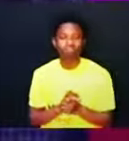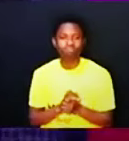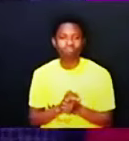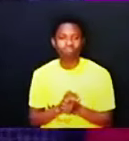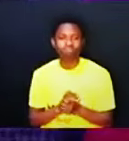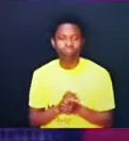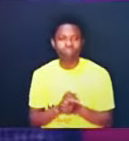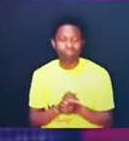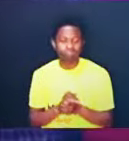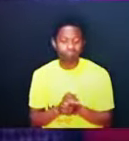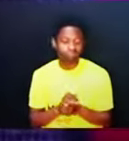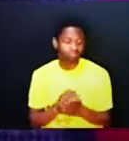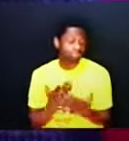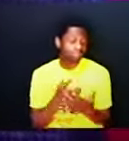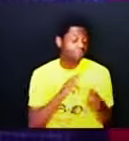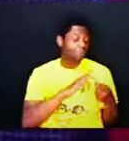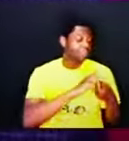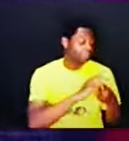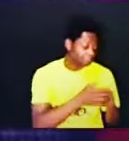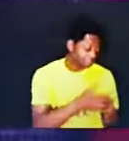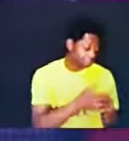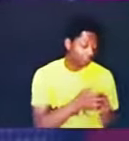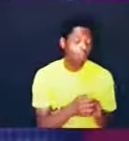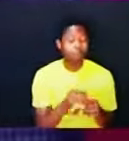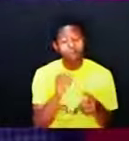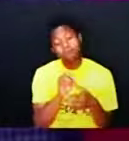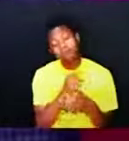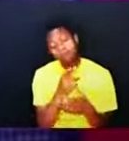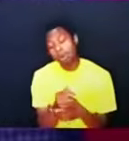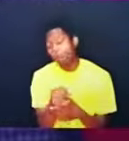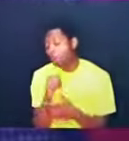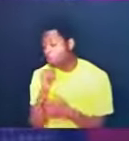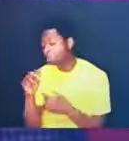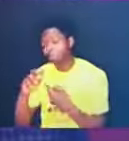Neither circumcision nor uncircumcision